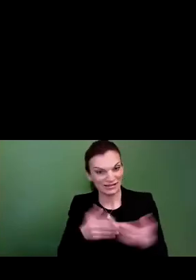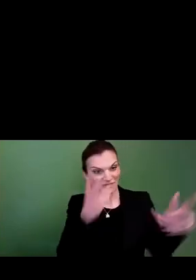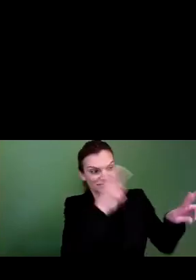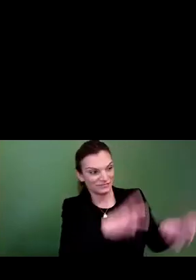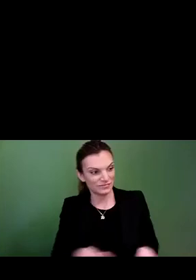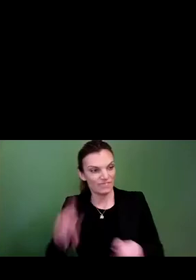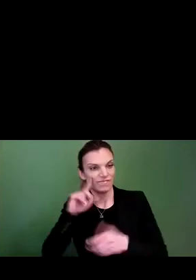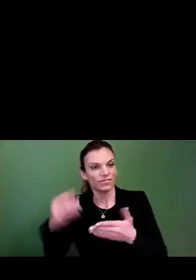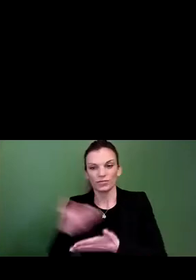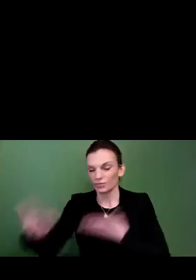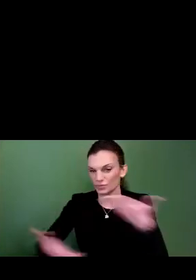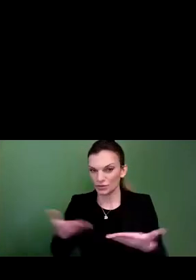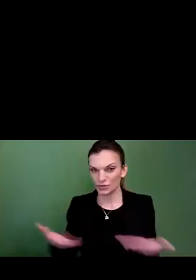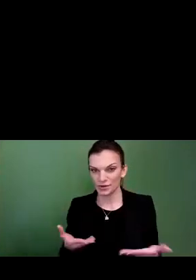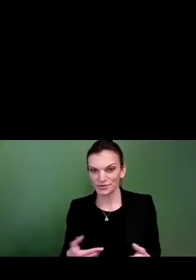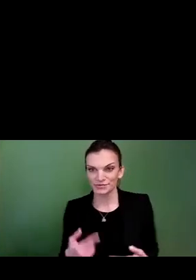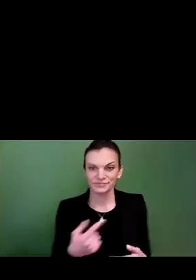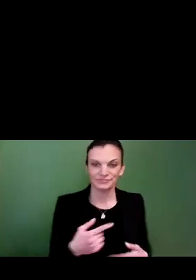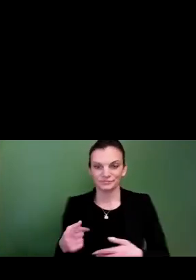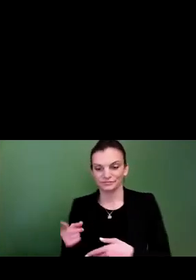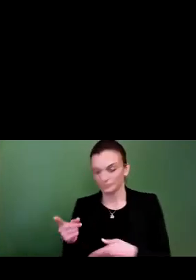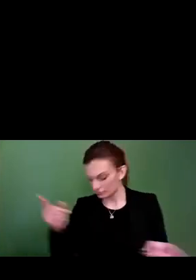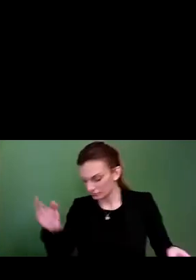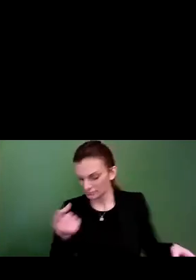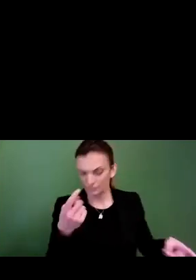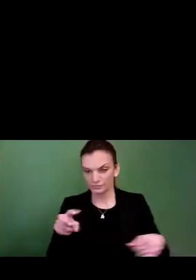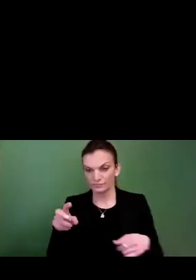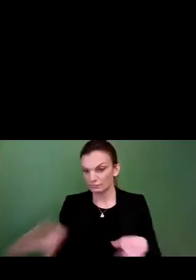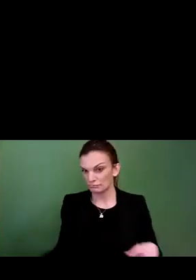new hires that have transitioned to